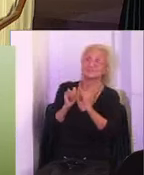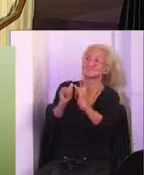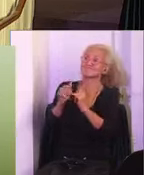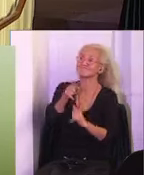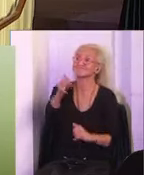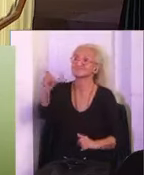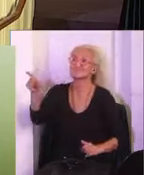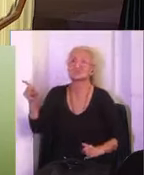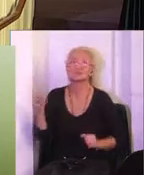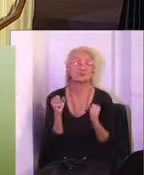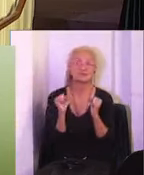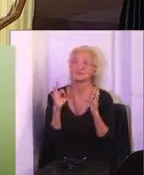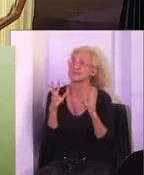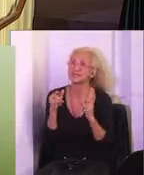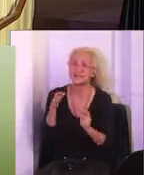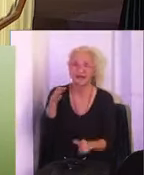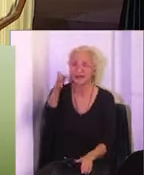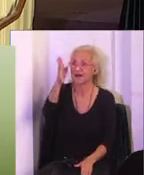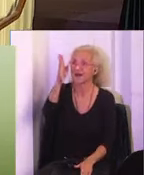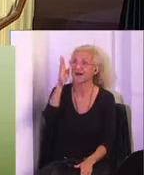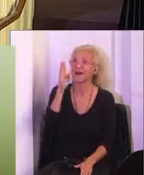You are amazing,